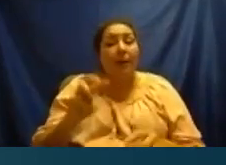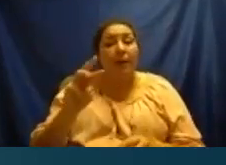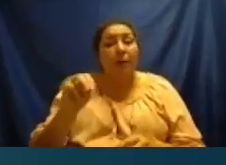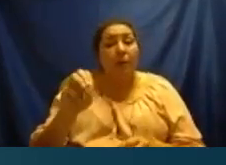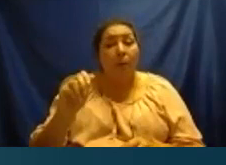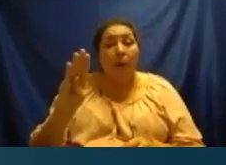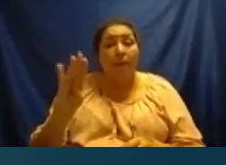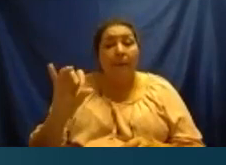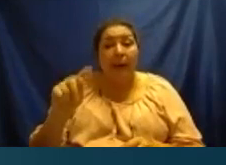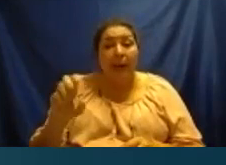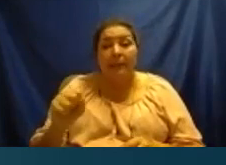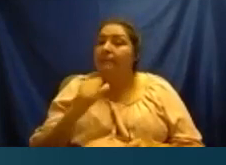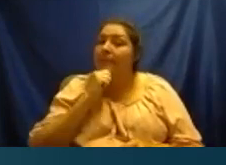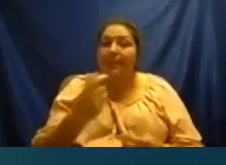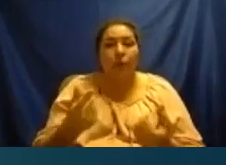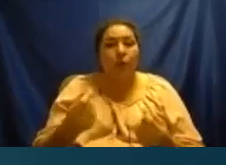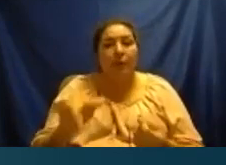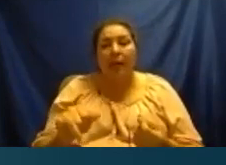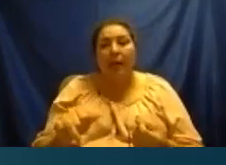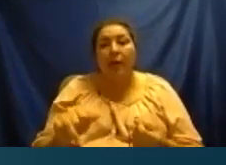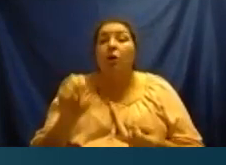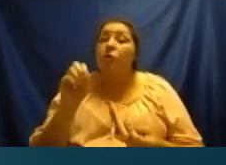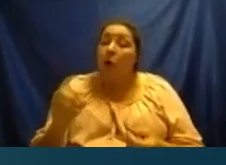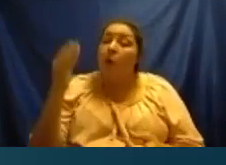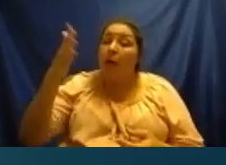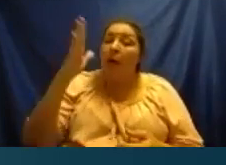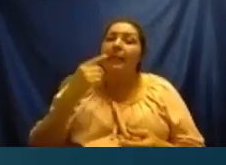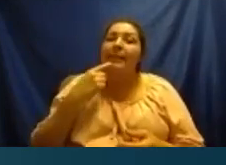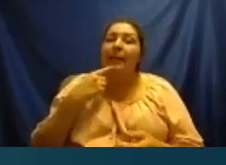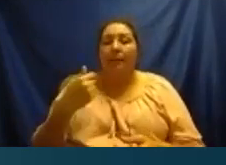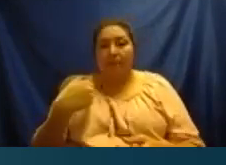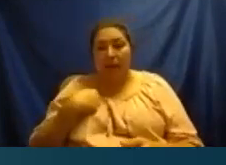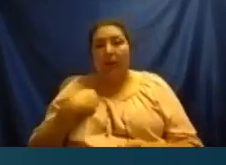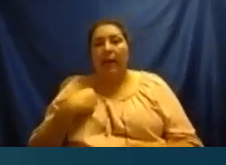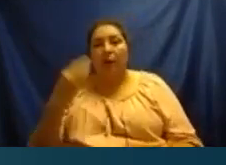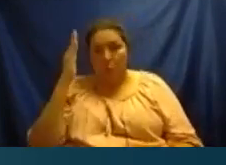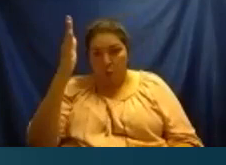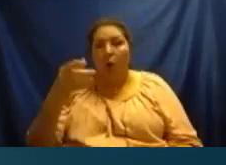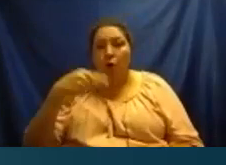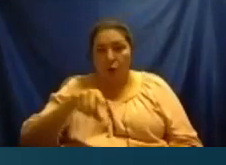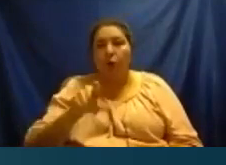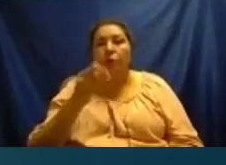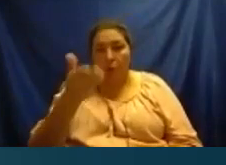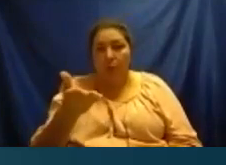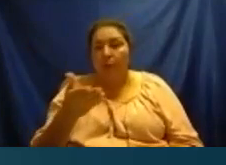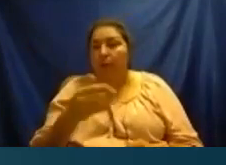God has since said, I am going to curse you. And one of the things that